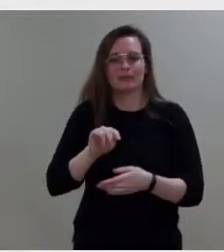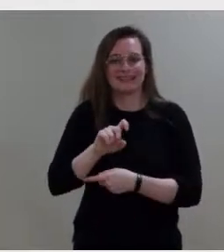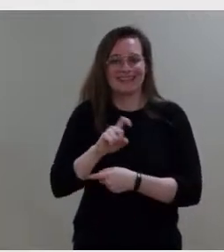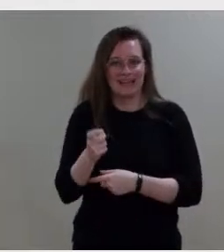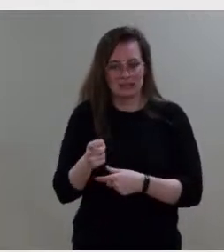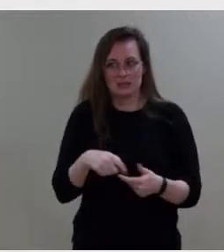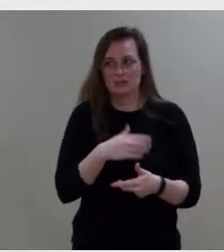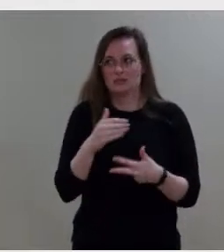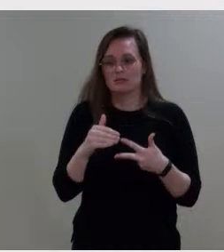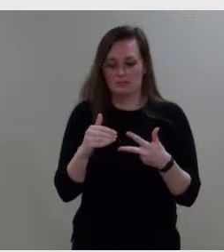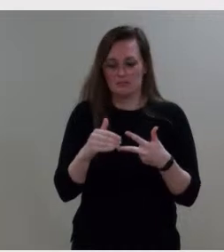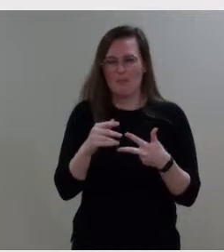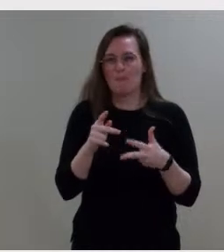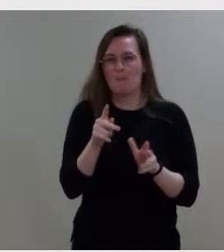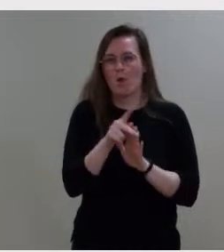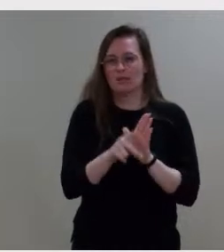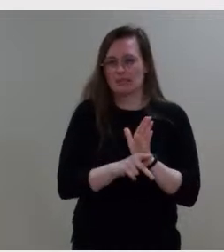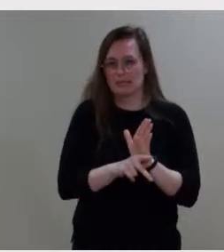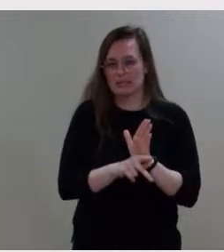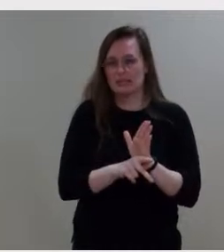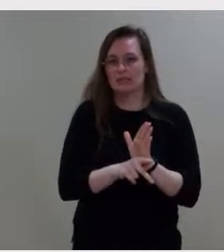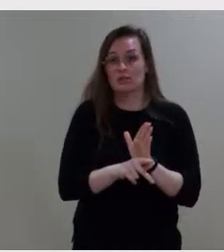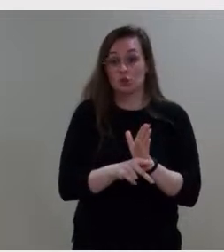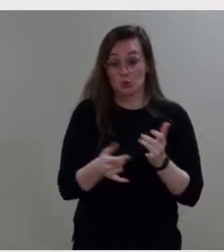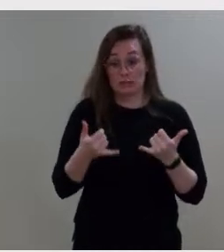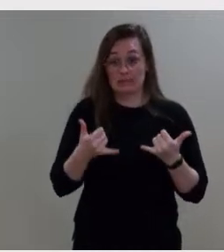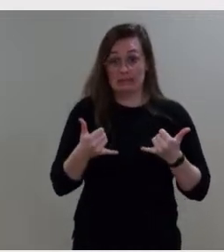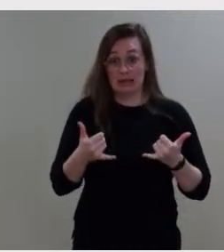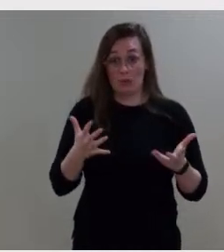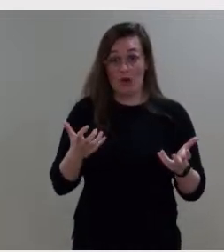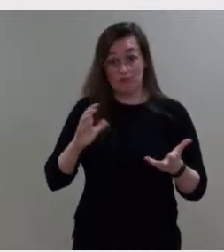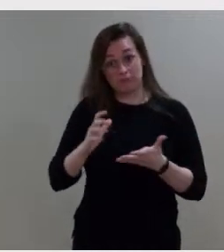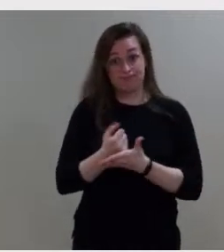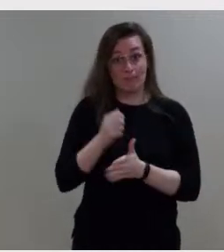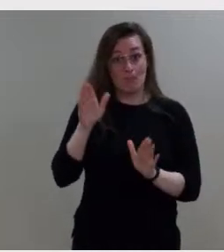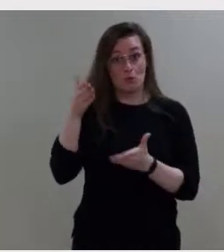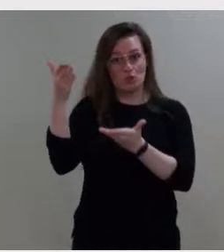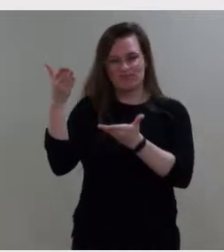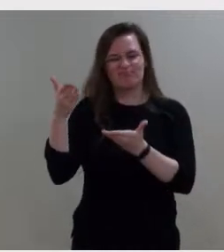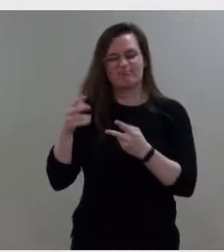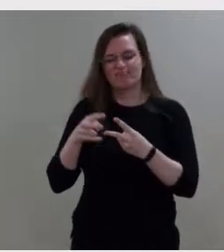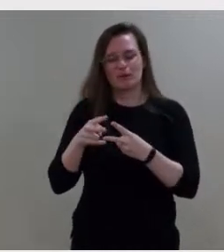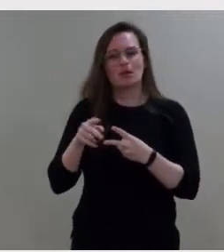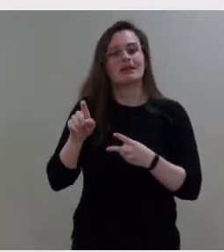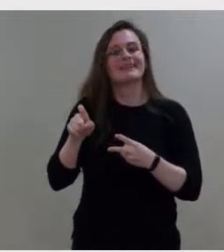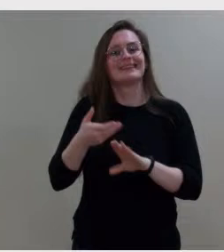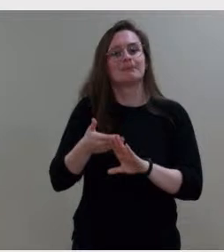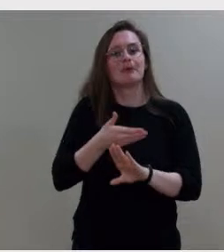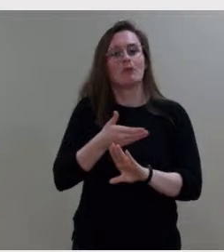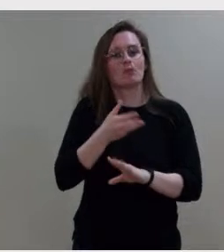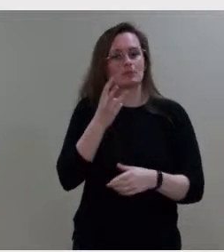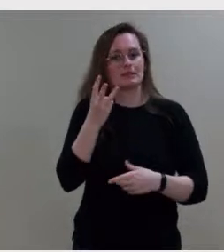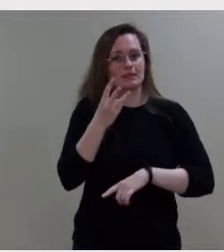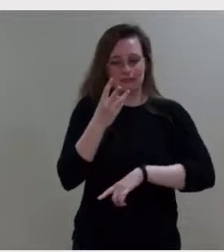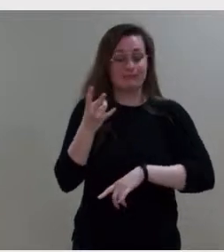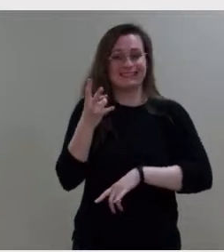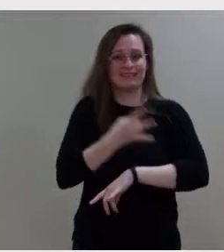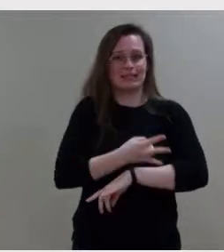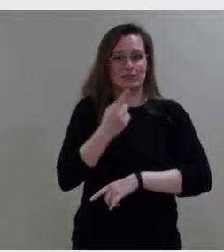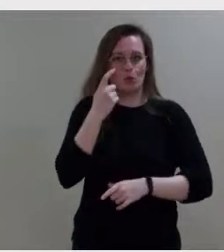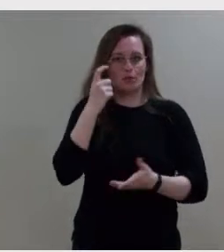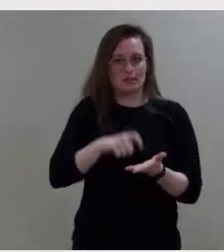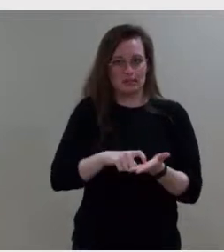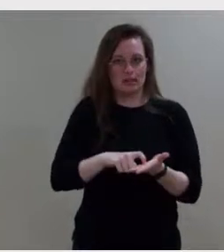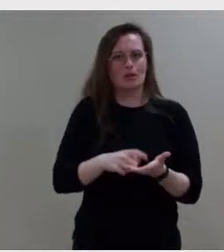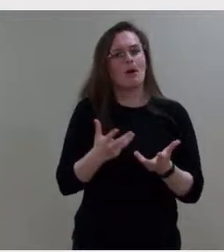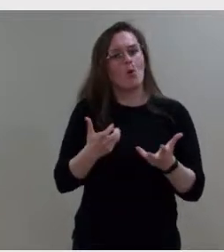are policy, and we wouldn't be looking for a motion tonight on this. It requires 7 days notice, but we did want to have the discussion because we see them as